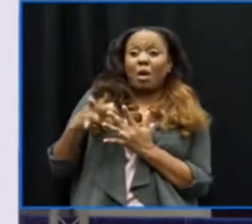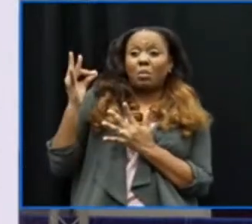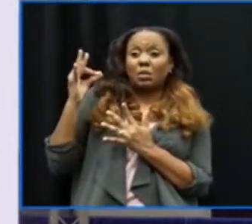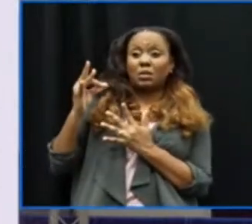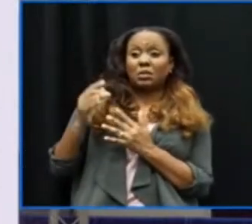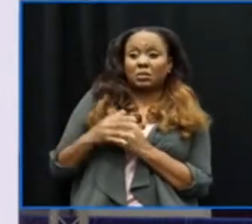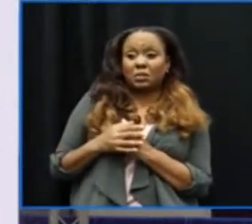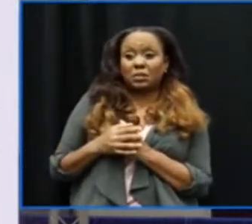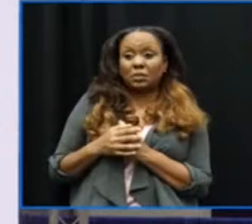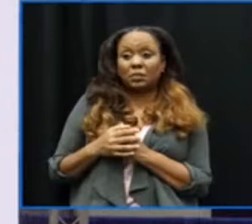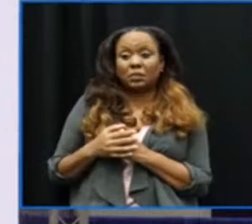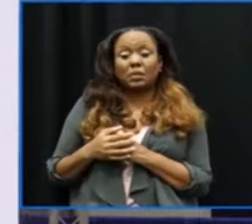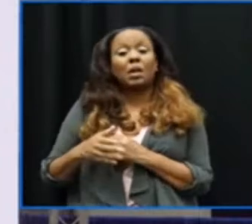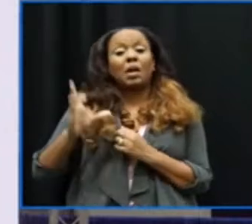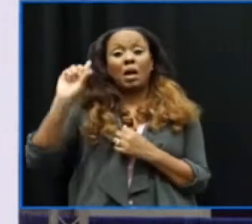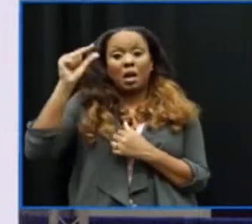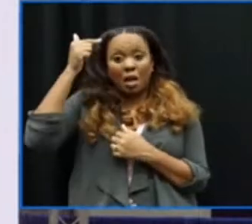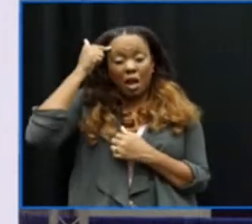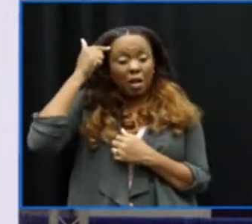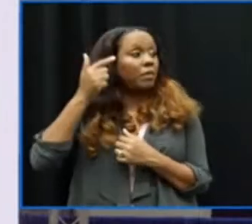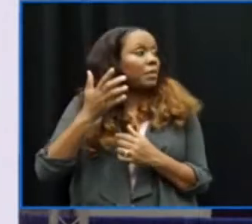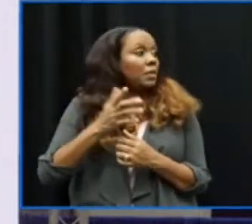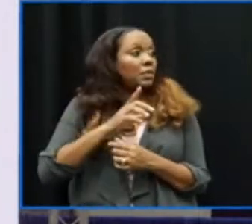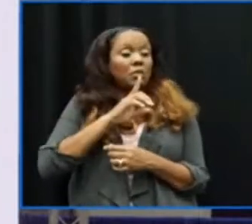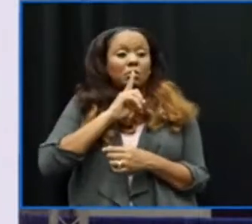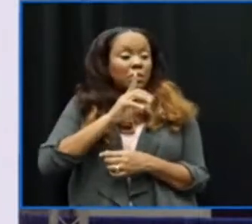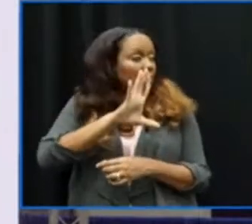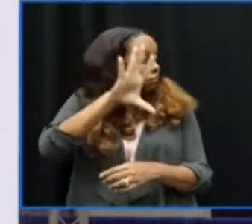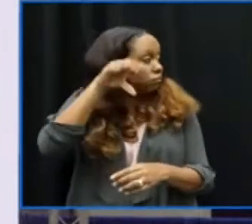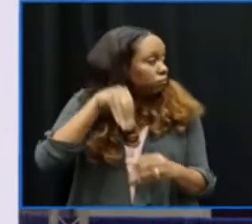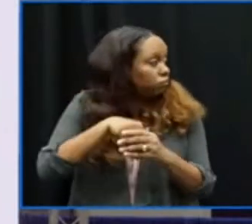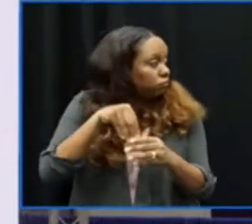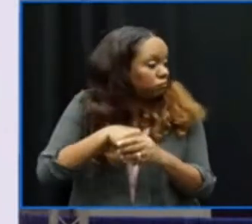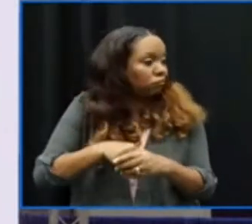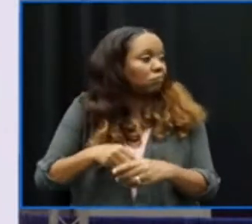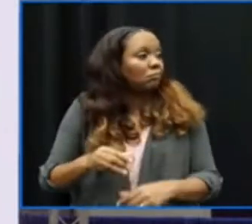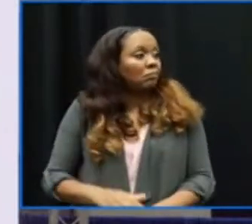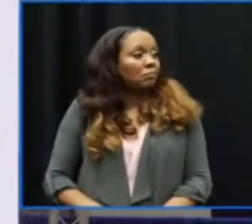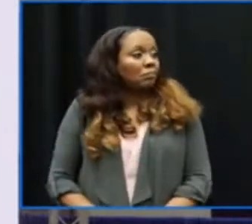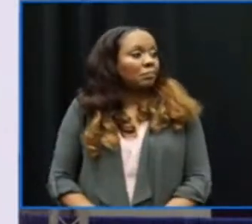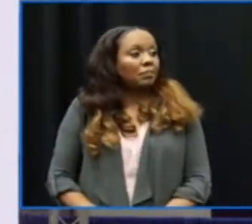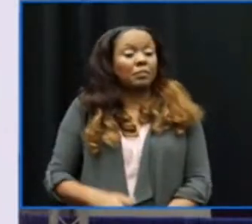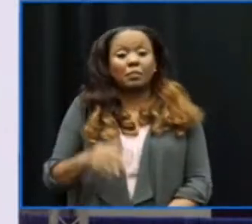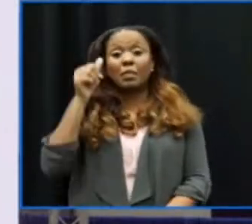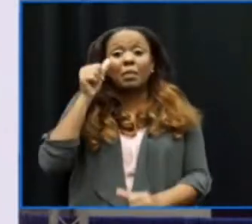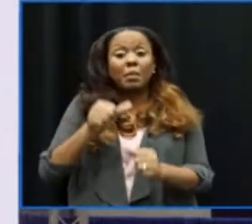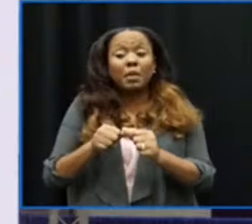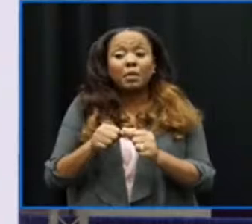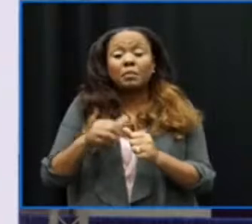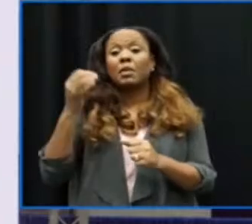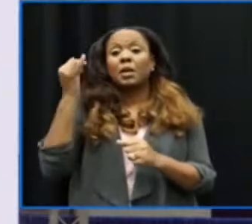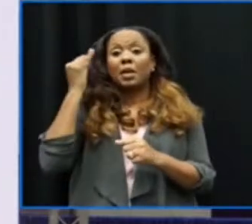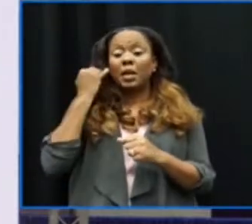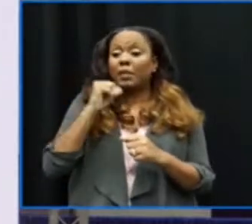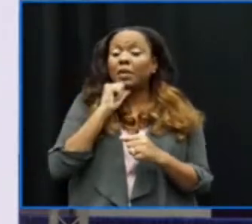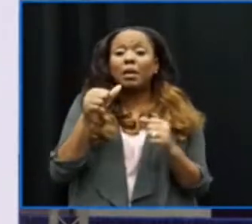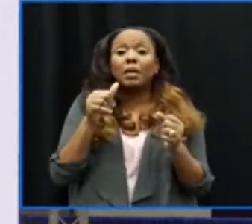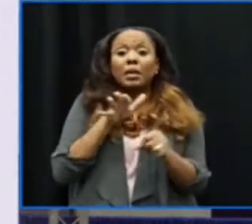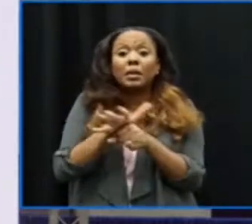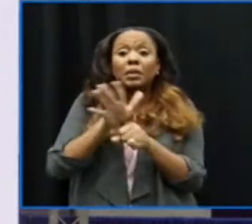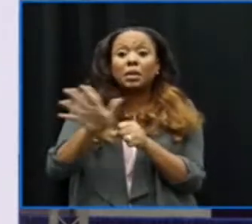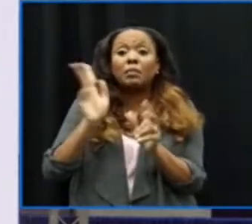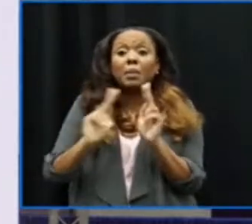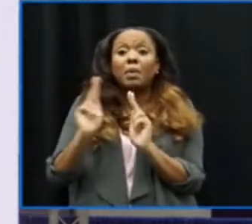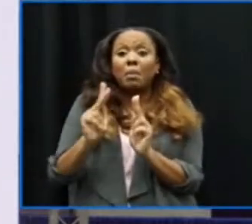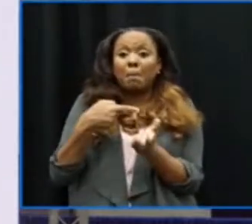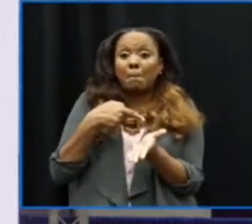government, right? So remember the gap we saw earlier. If we can't fill the gap with contributions, then the next backstop